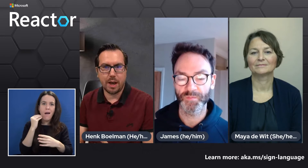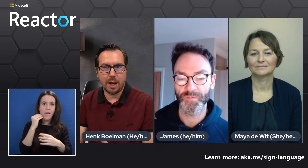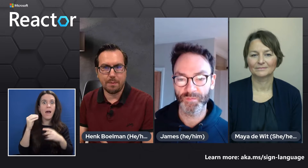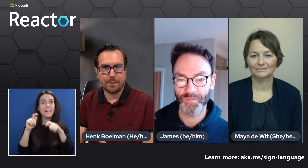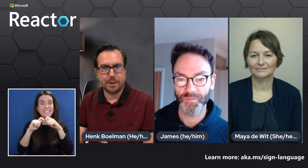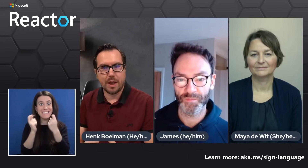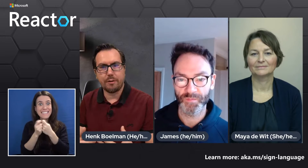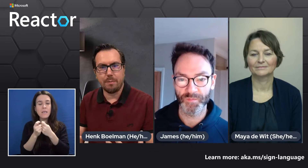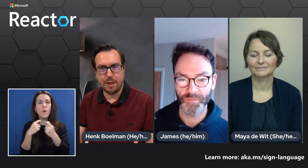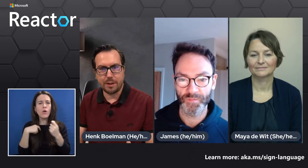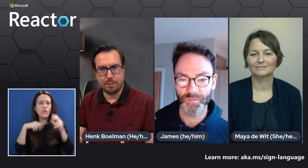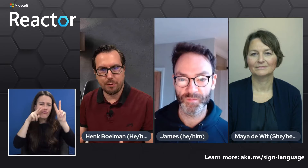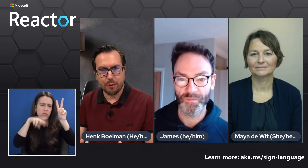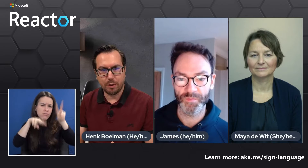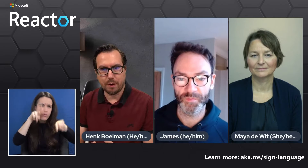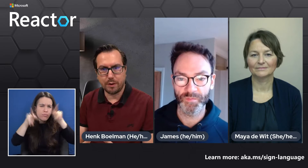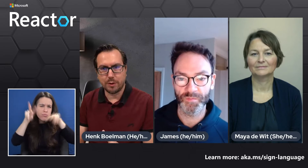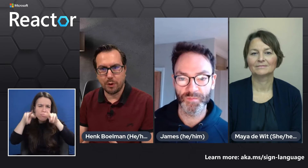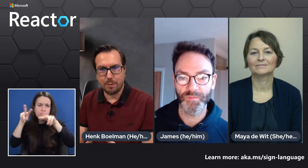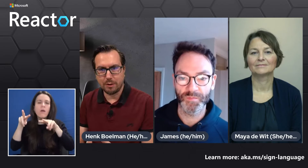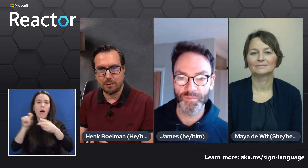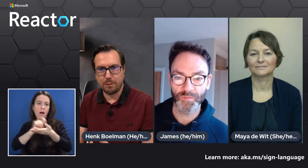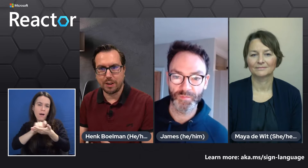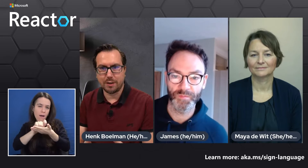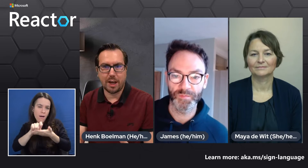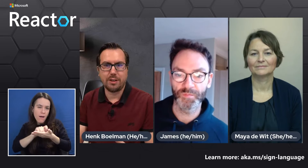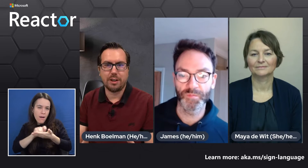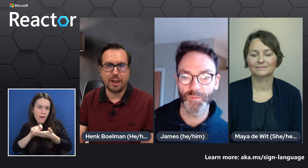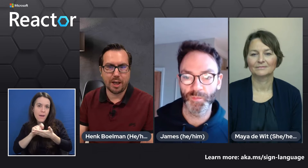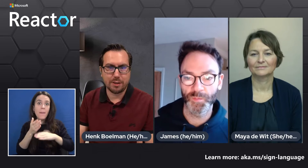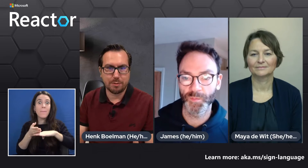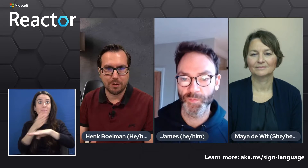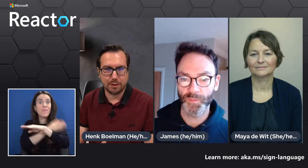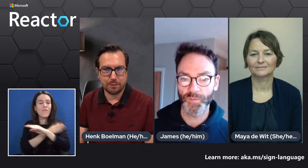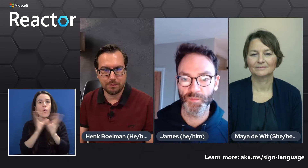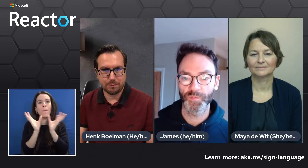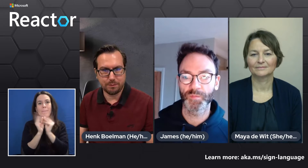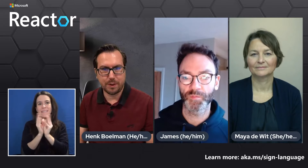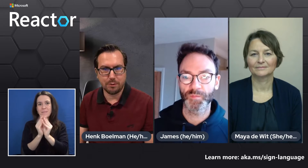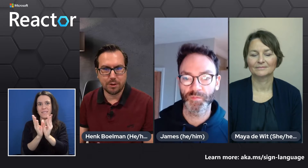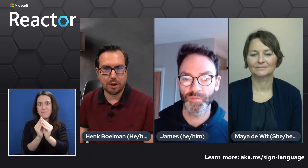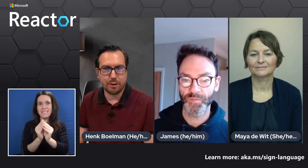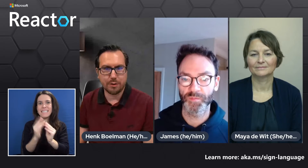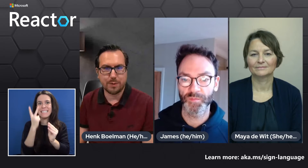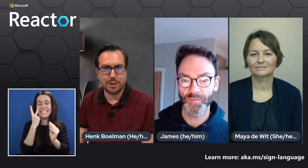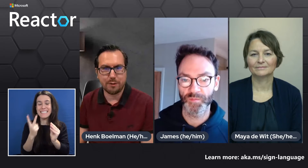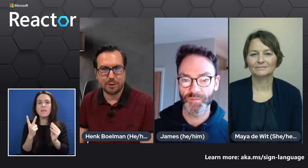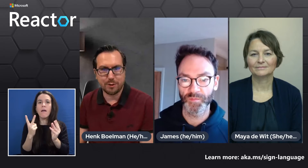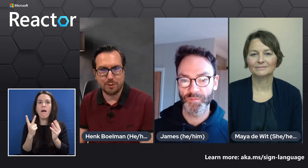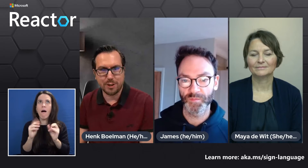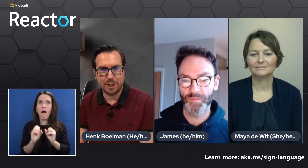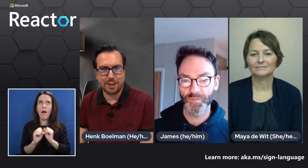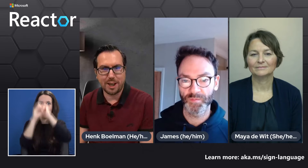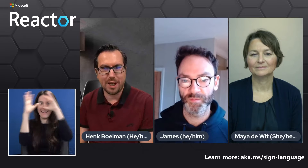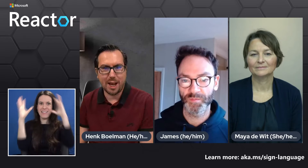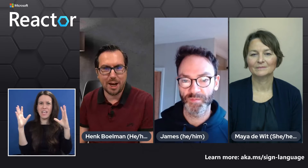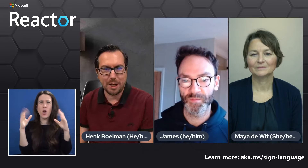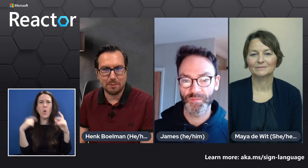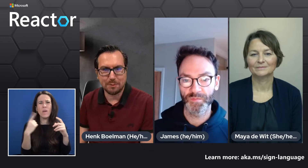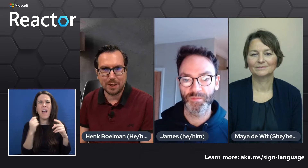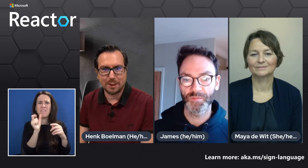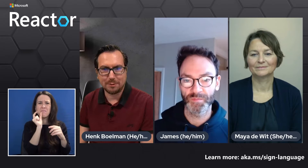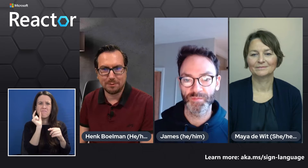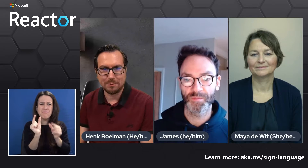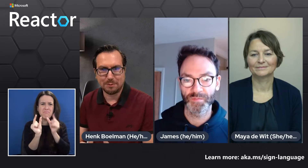We have a meeting before where we talk about what it actually is, because we use a lot of specific terms in